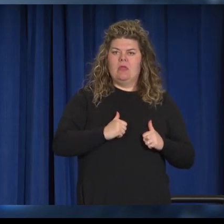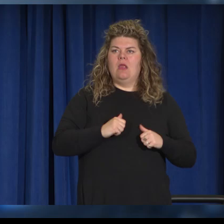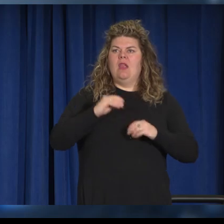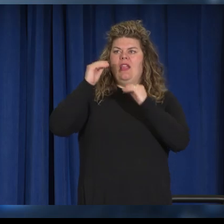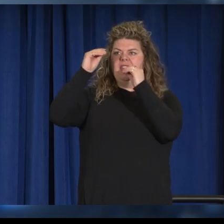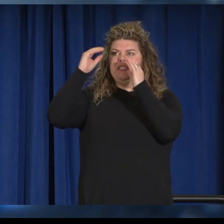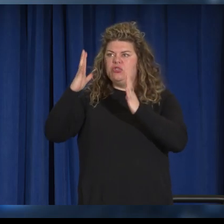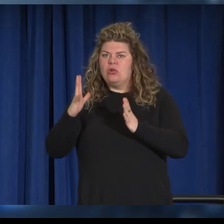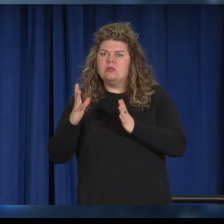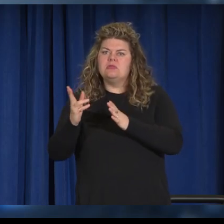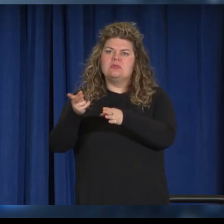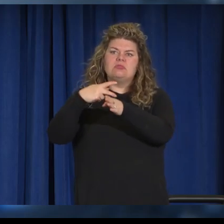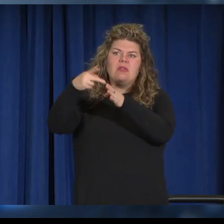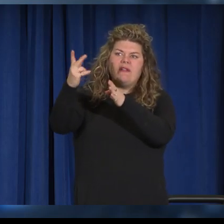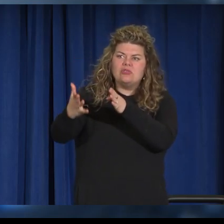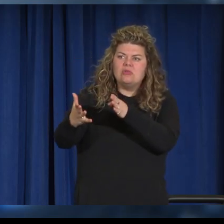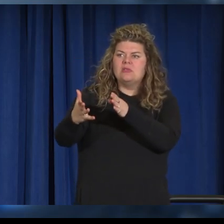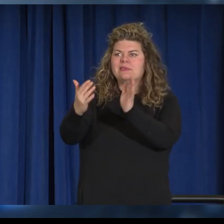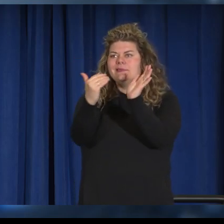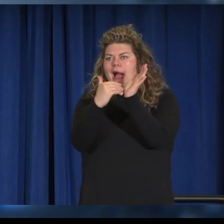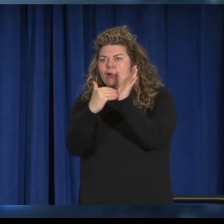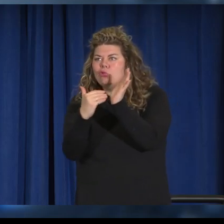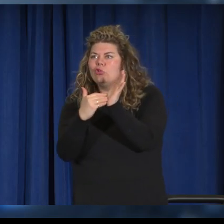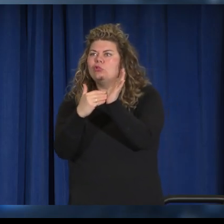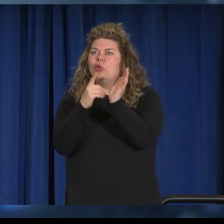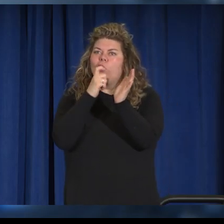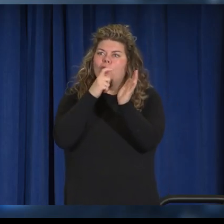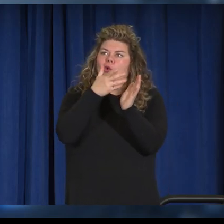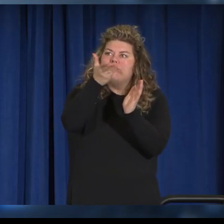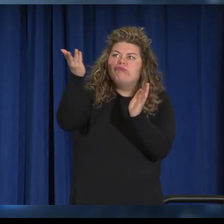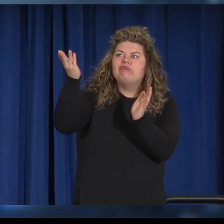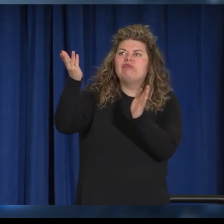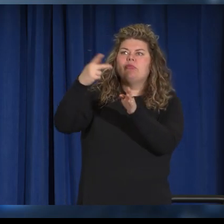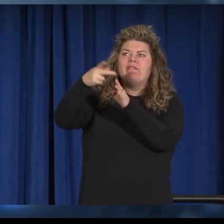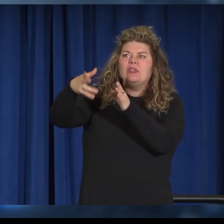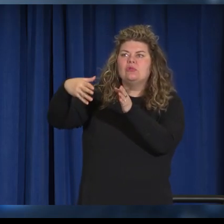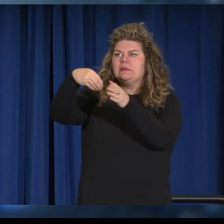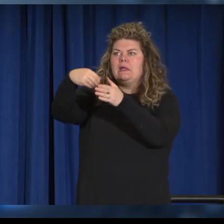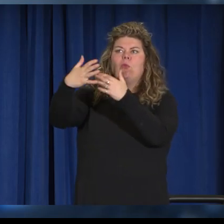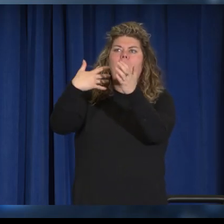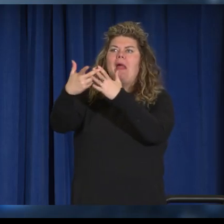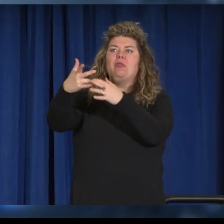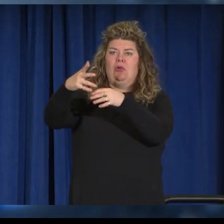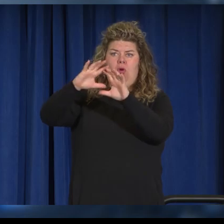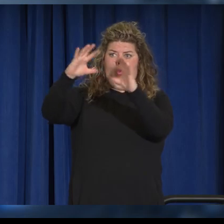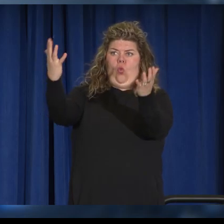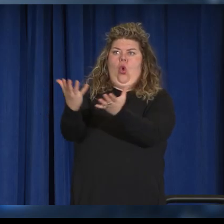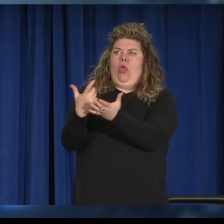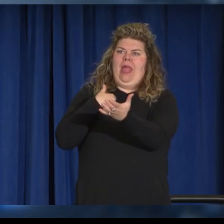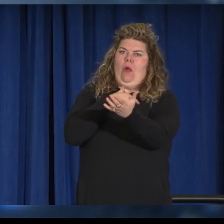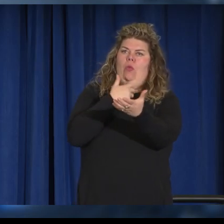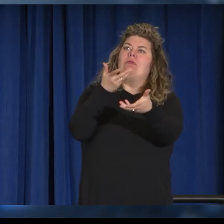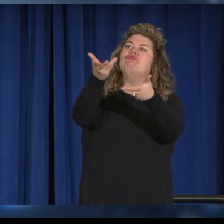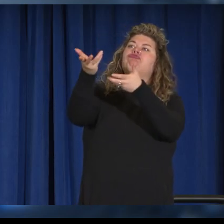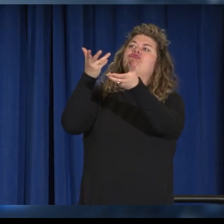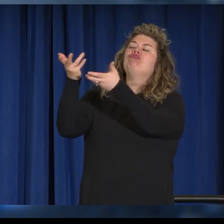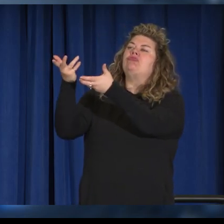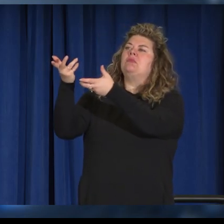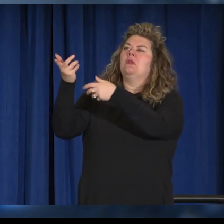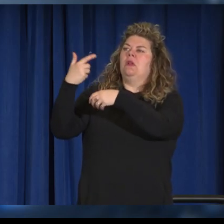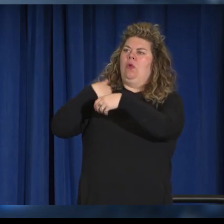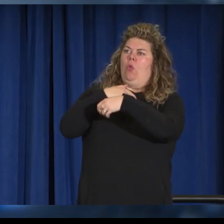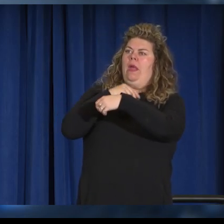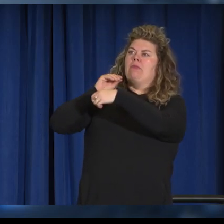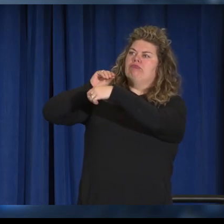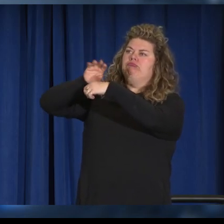the medical professionals, doctors, physicians, professionals within the world that we interact with, they define